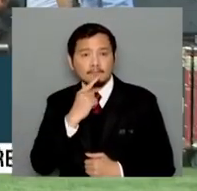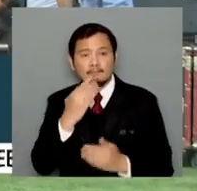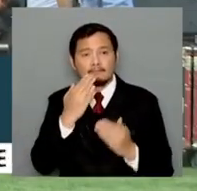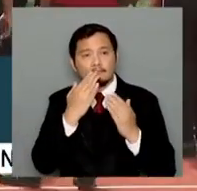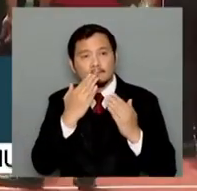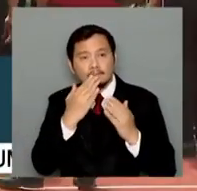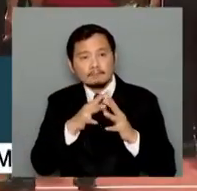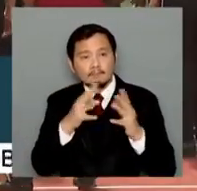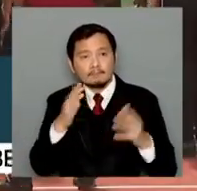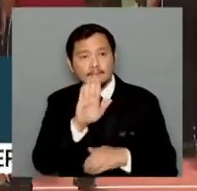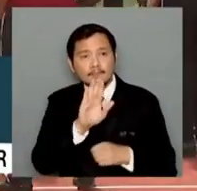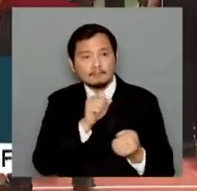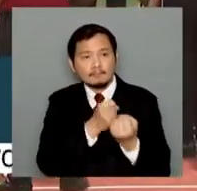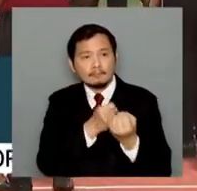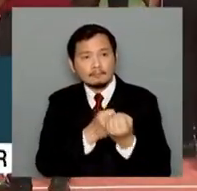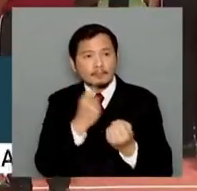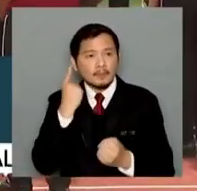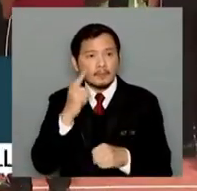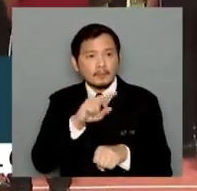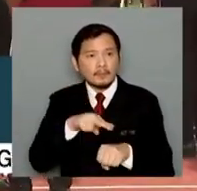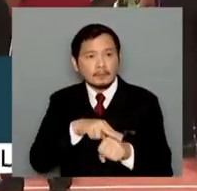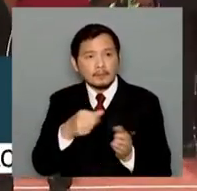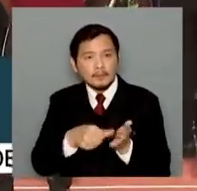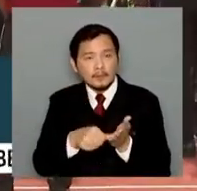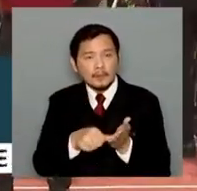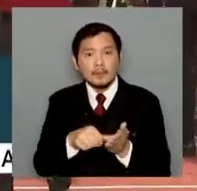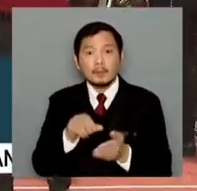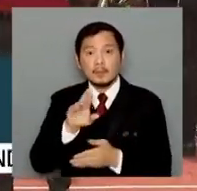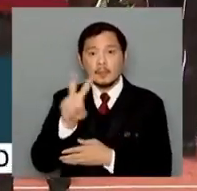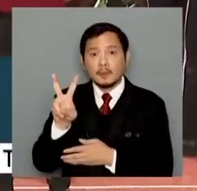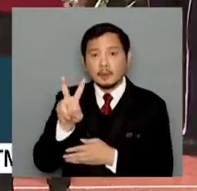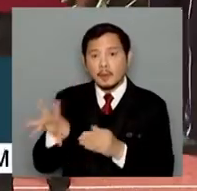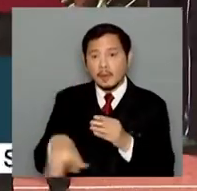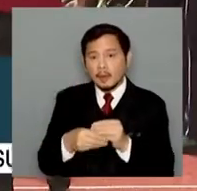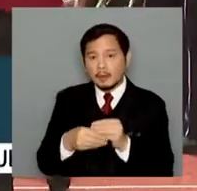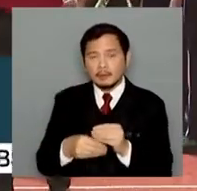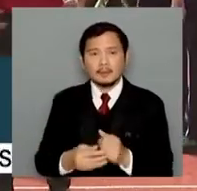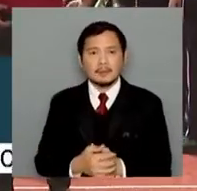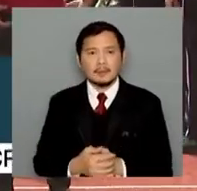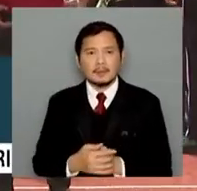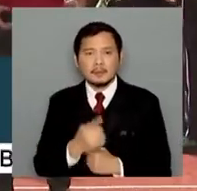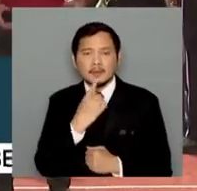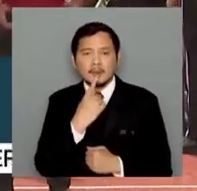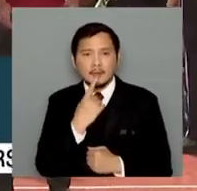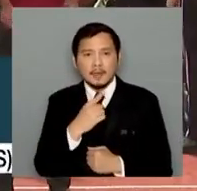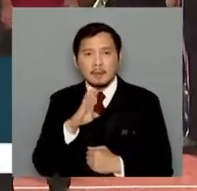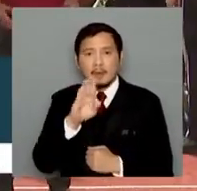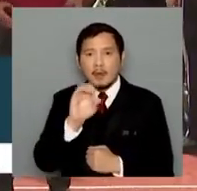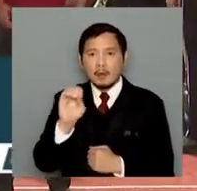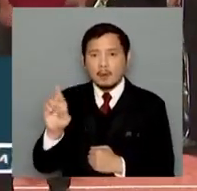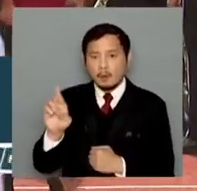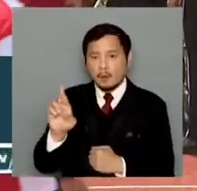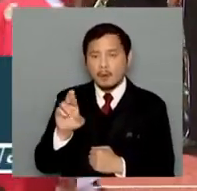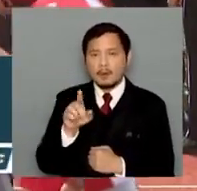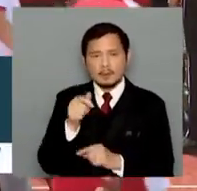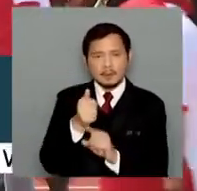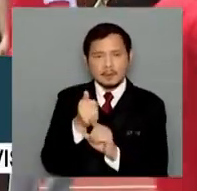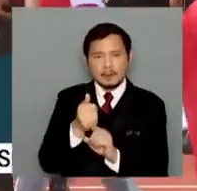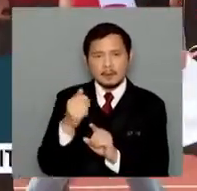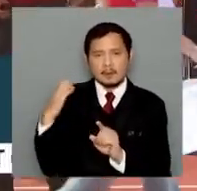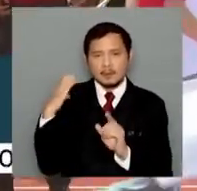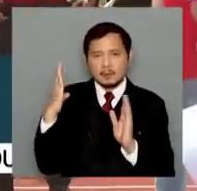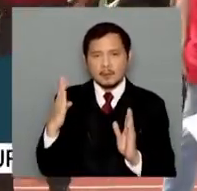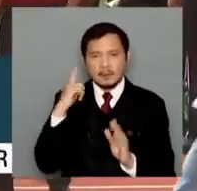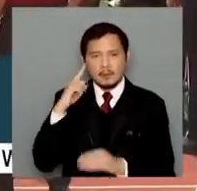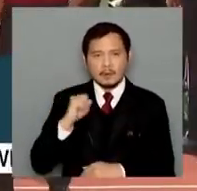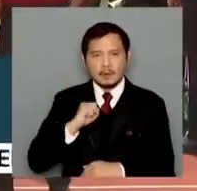in the national elections, Marcos also noted that he was instrumental in the cityhood of Bacoor as he was the chairperson of the Senate